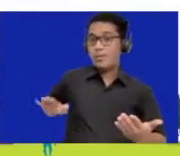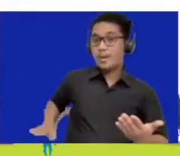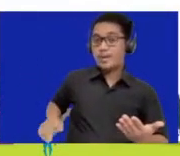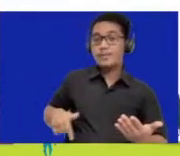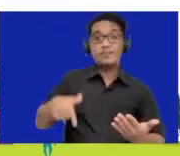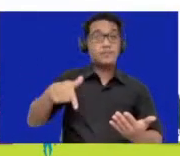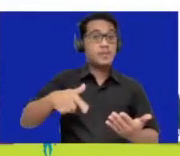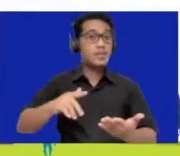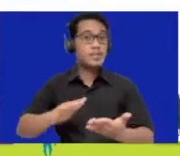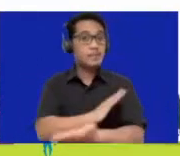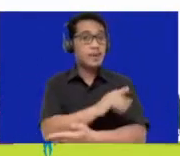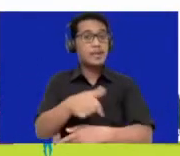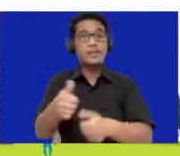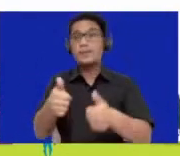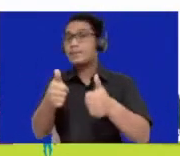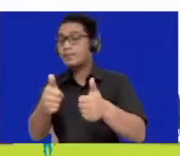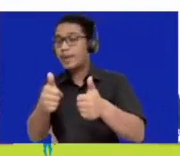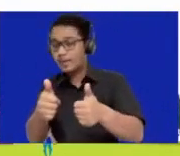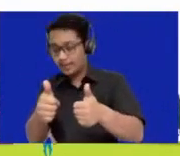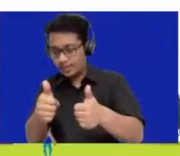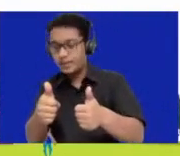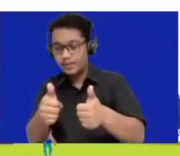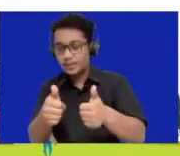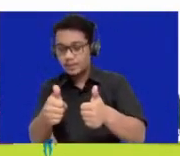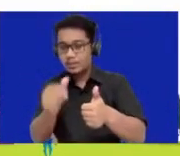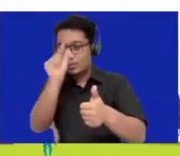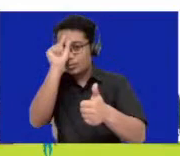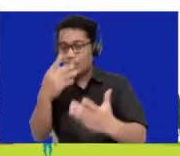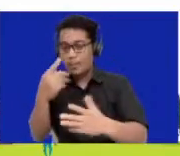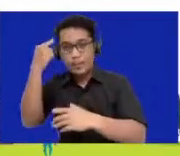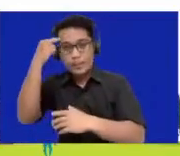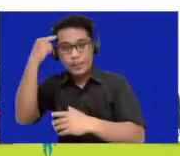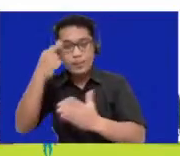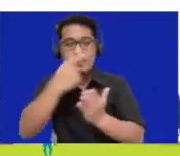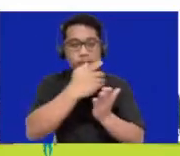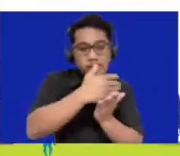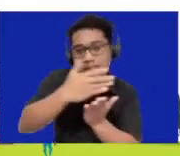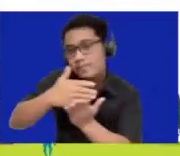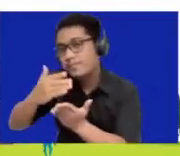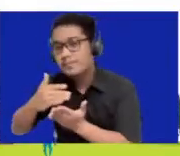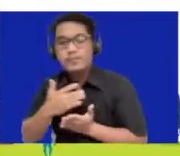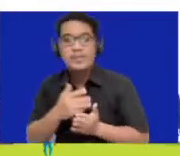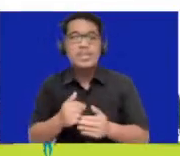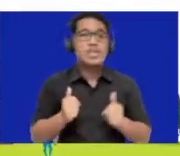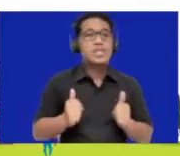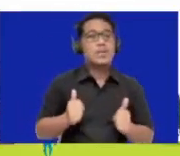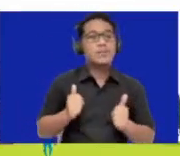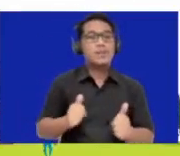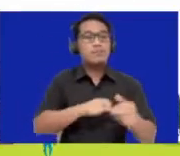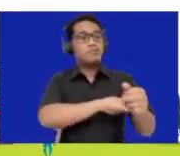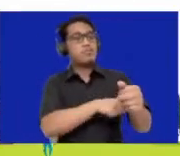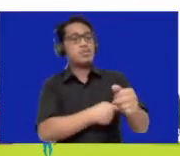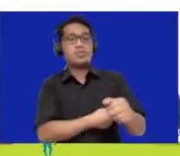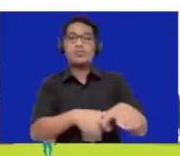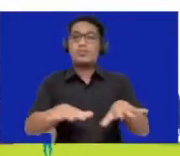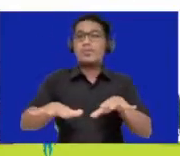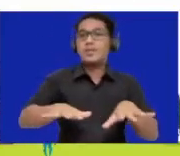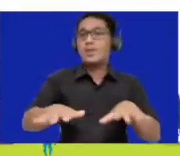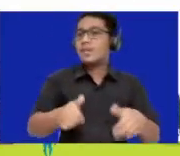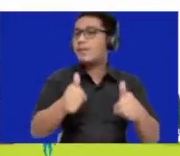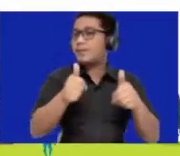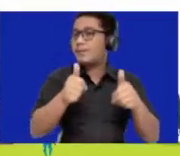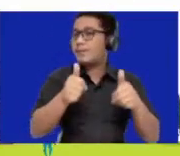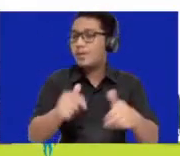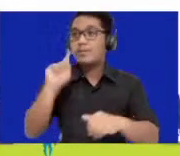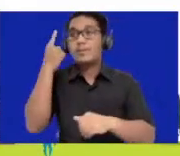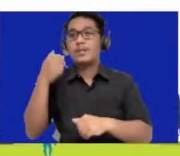knowledge between two disaster-prone countries, Indonesia and Bangladesh. I must be thankful to Mr.